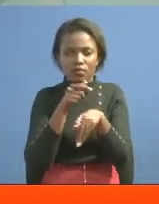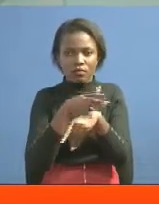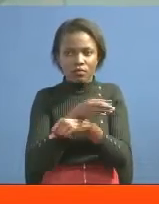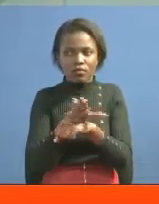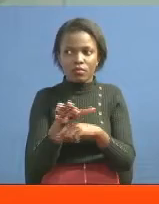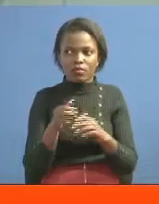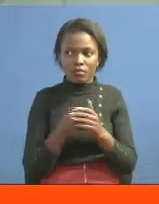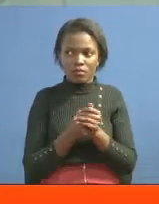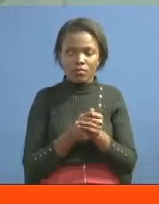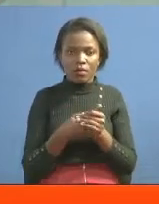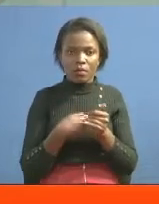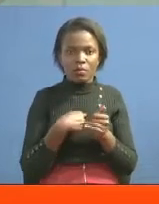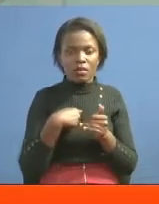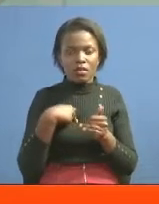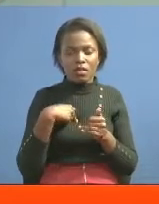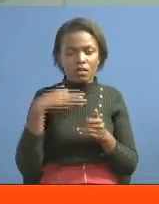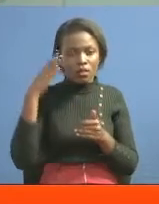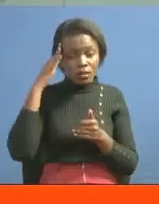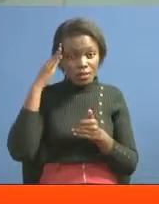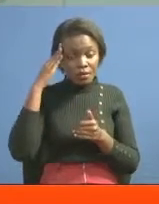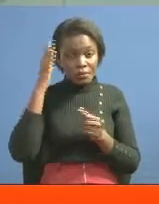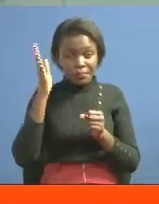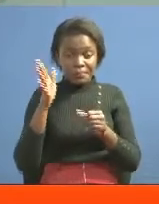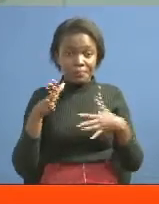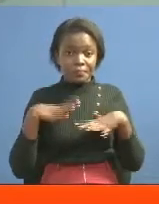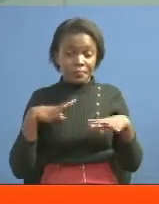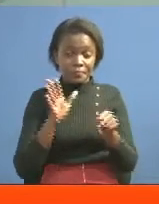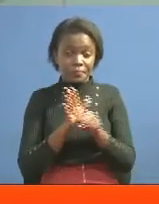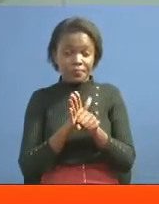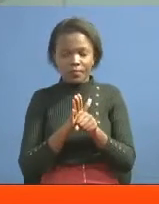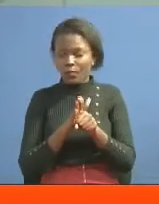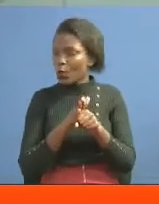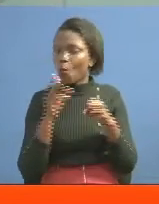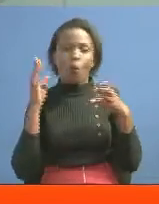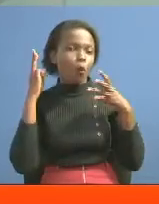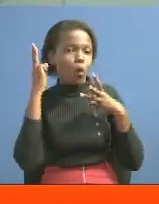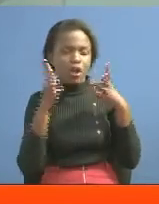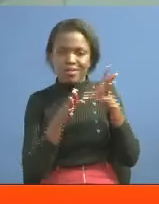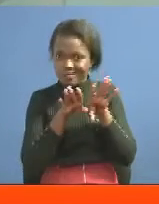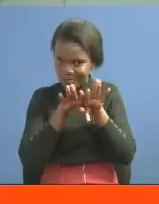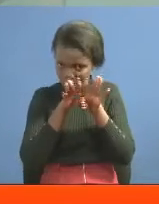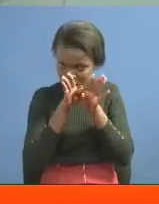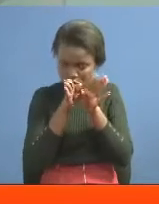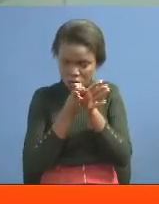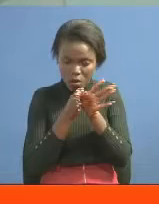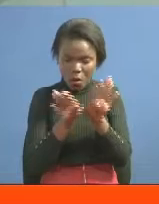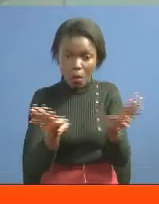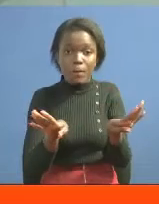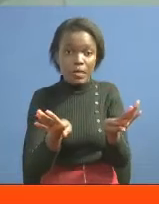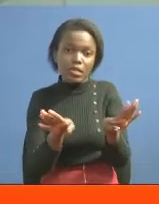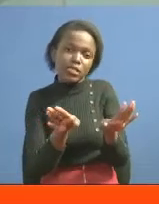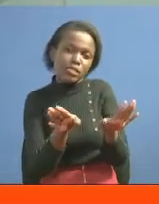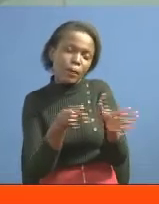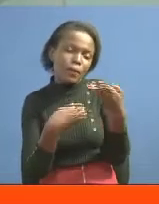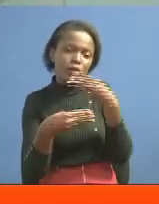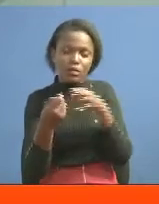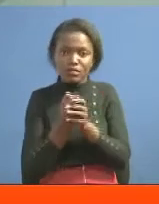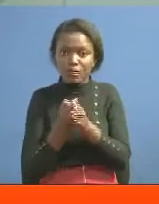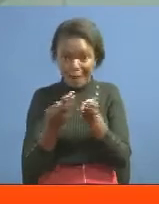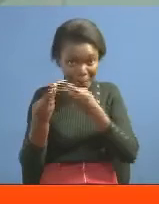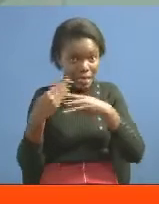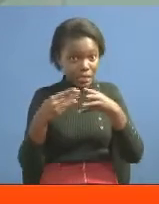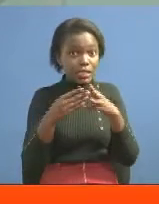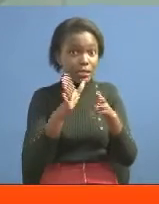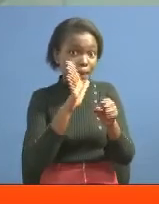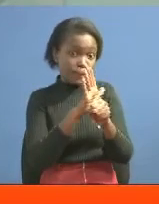I know very many people are afraid to open business, especially because of COVID and what has been happening. Of course, we've seen many businesses close down